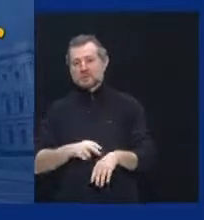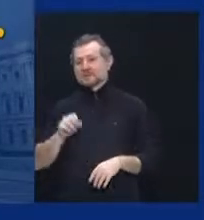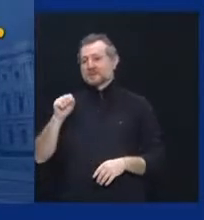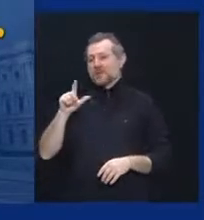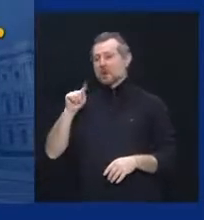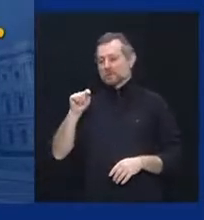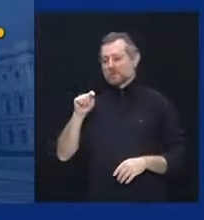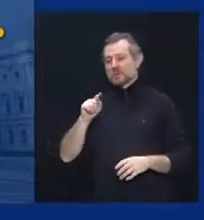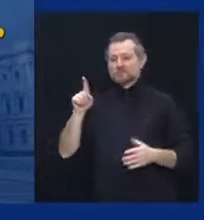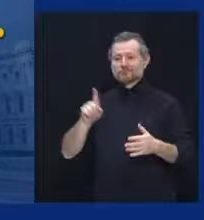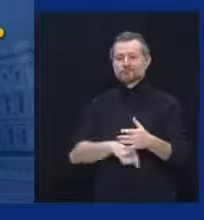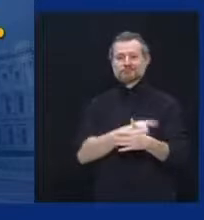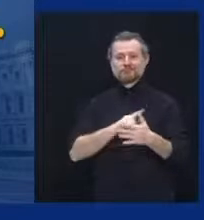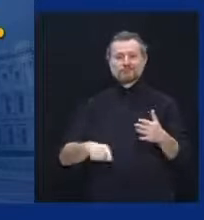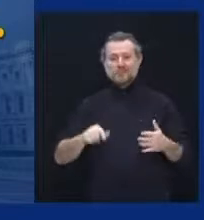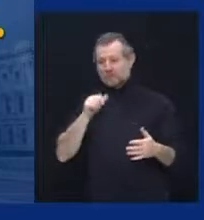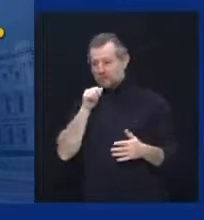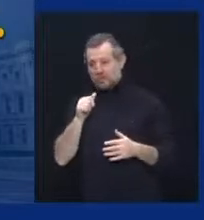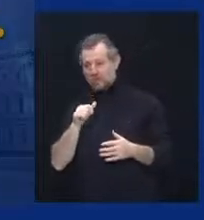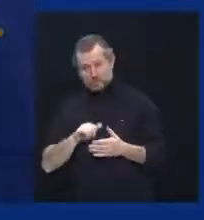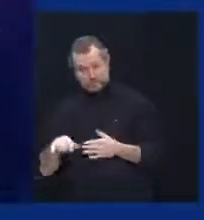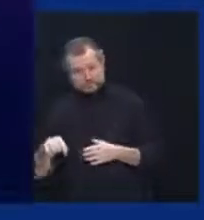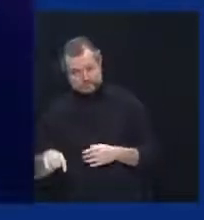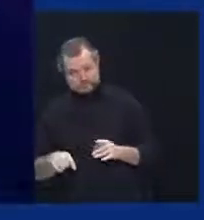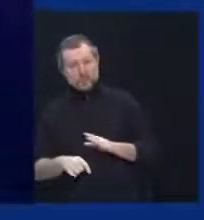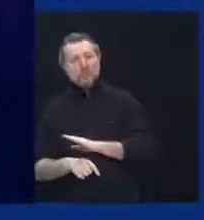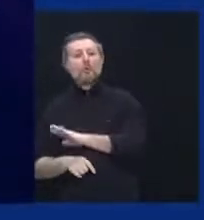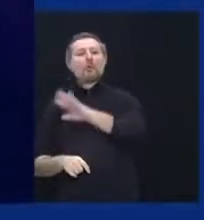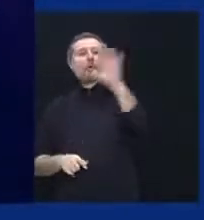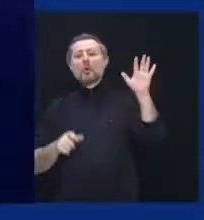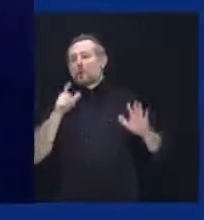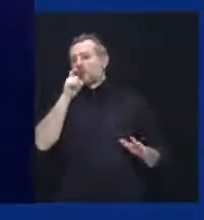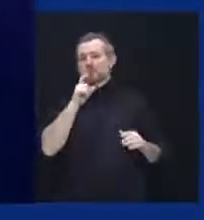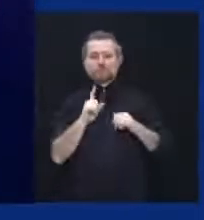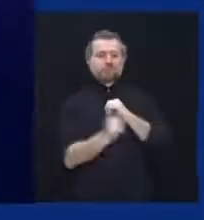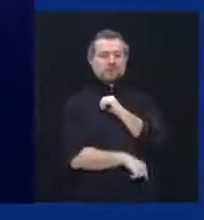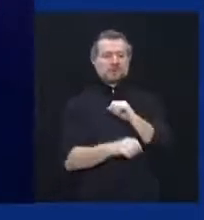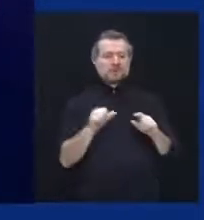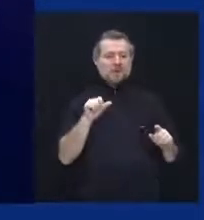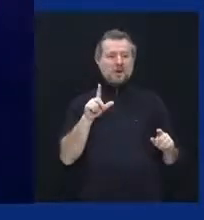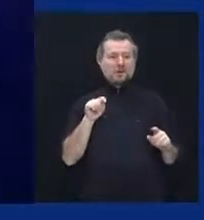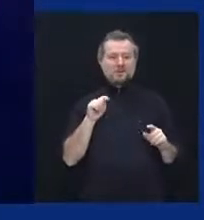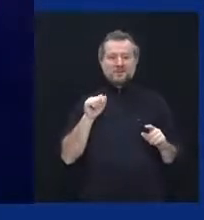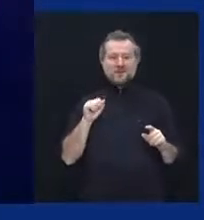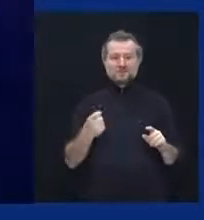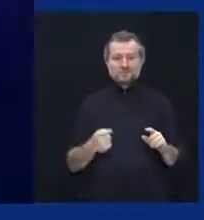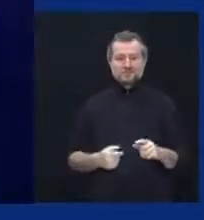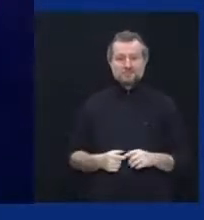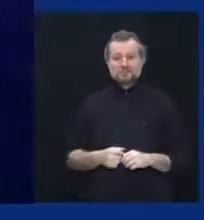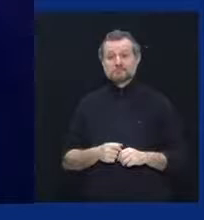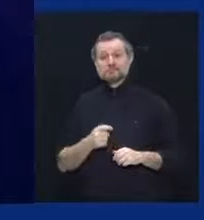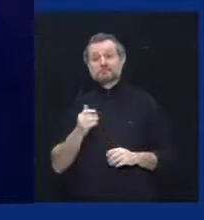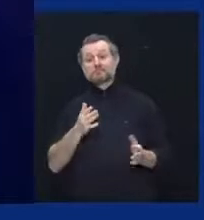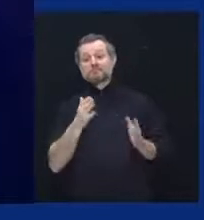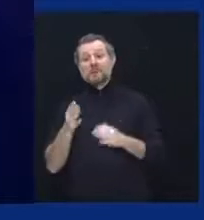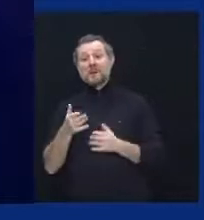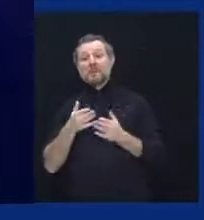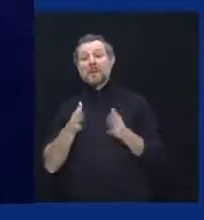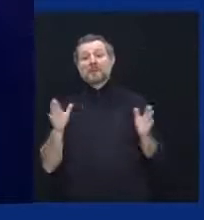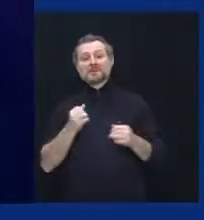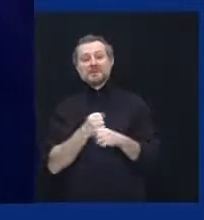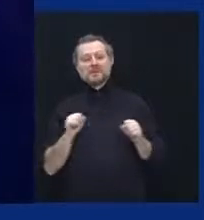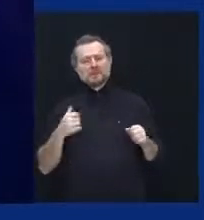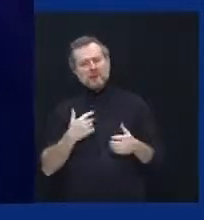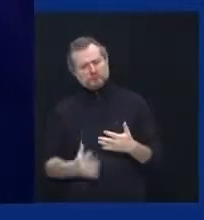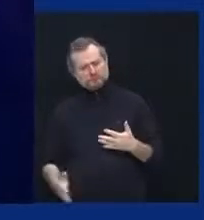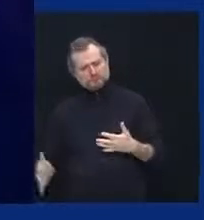not just about New York. This is about all the states that were hurt. Public safety is a top